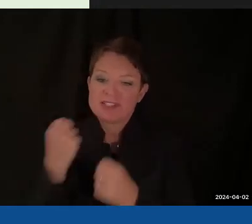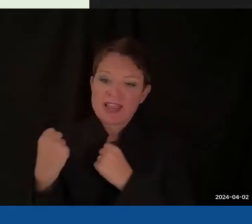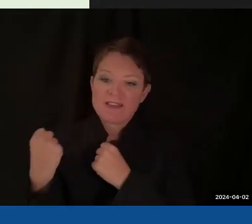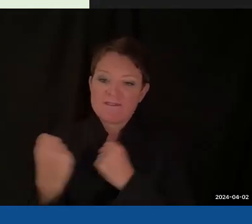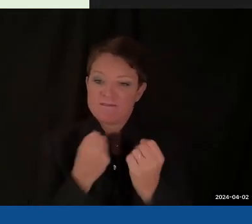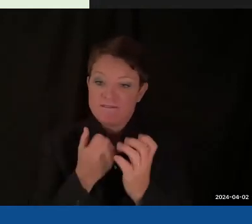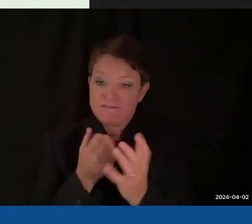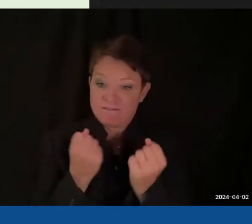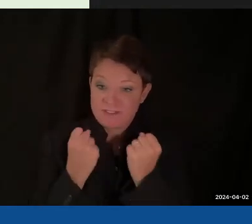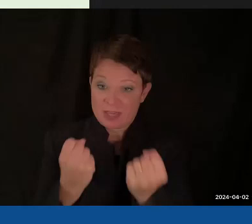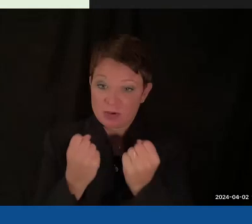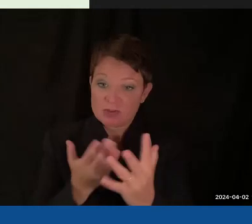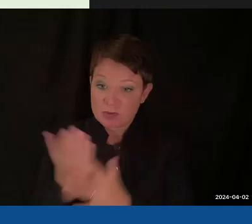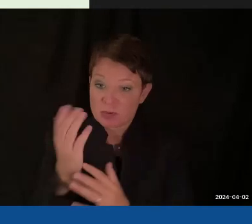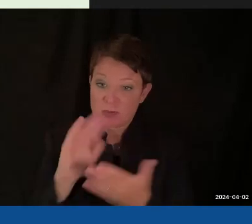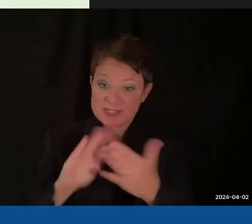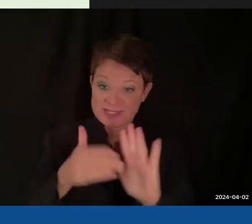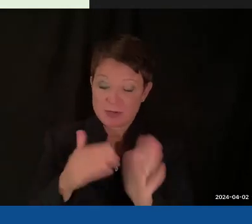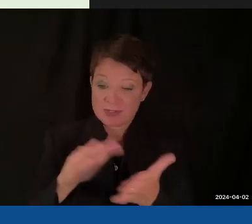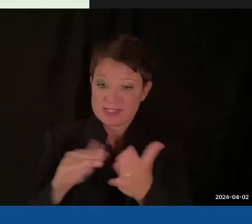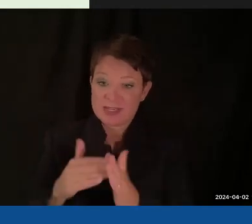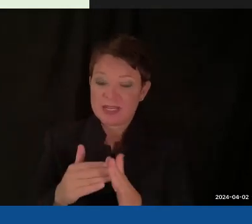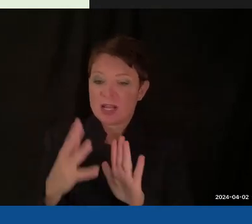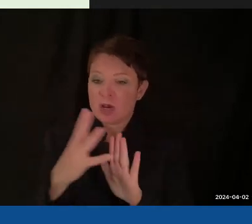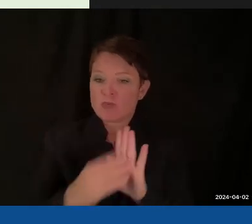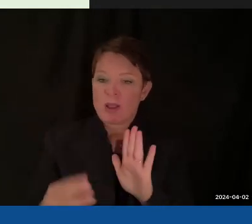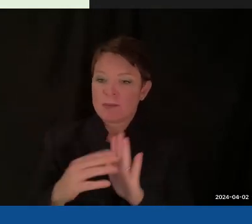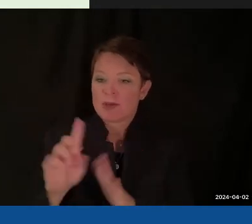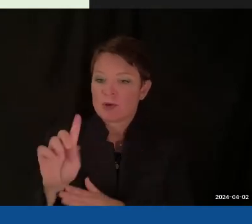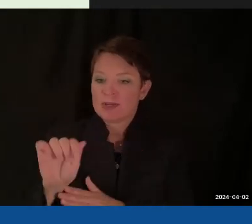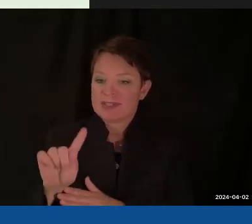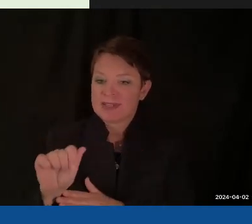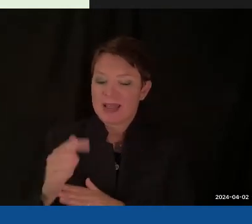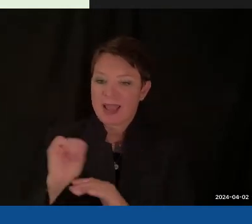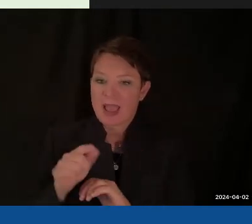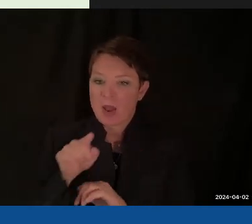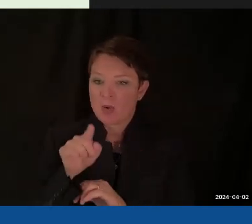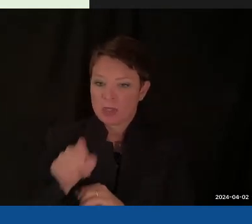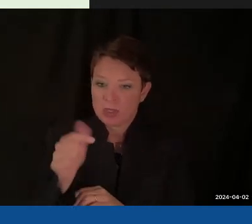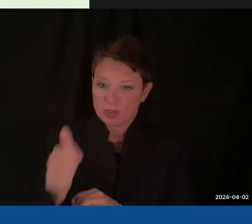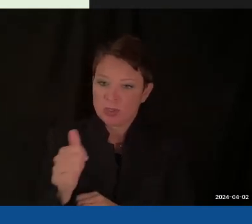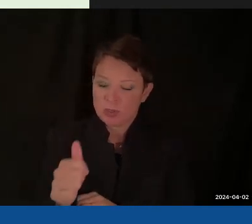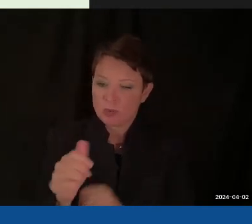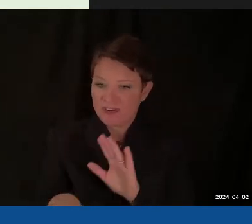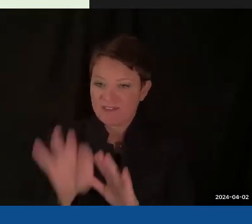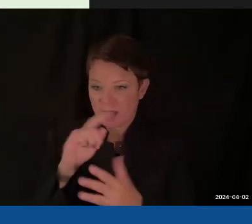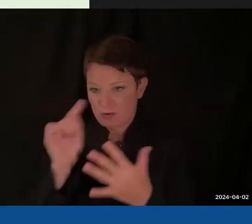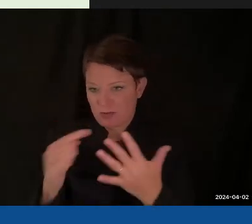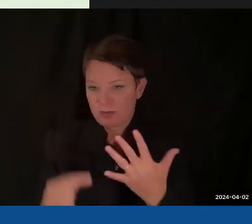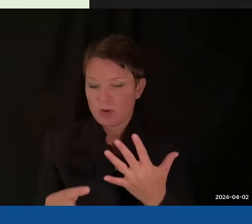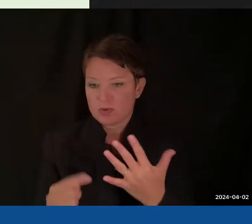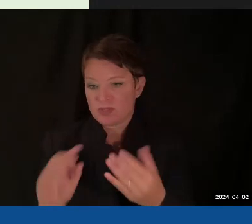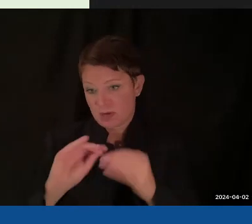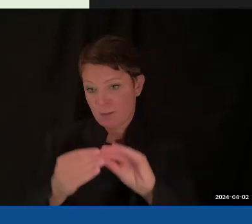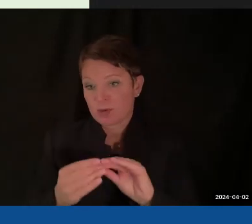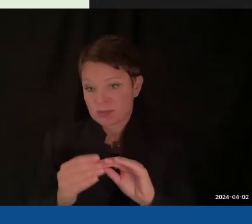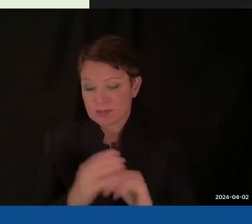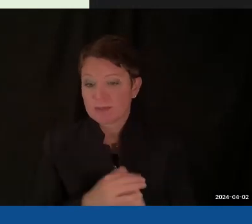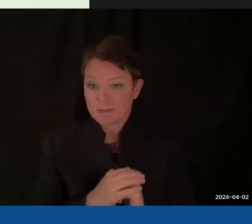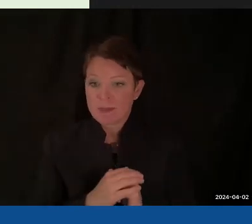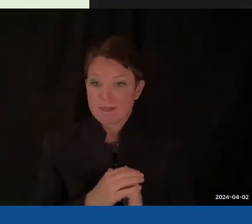Center City and the use of the replica data and kind of how you came to those